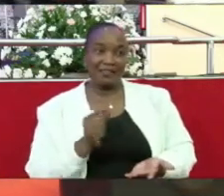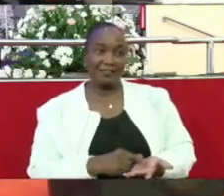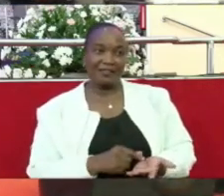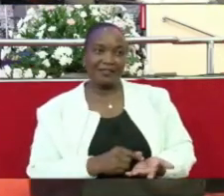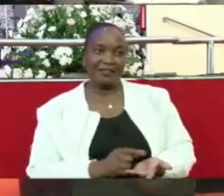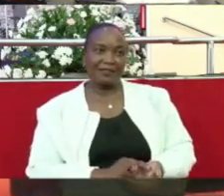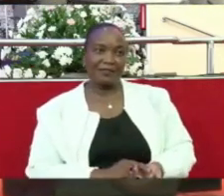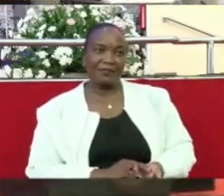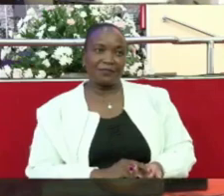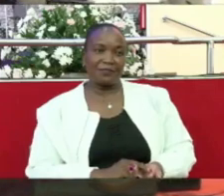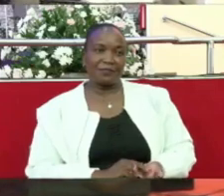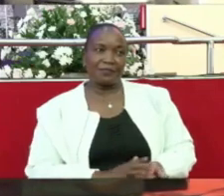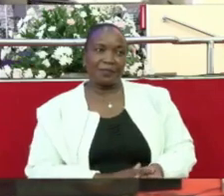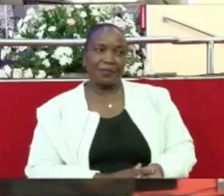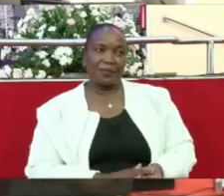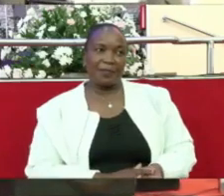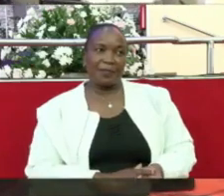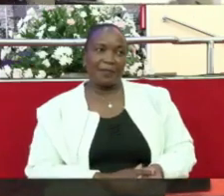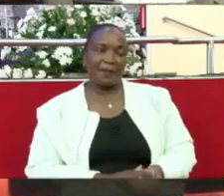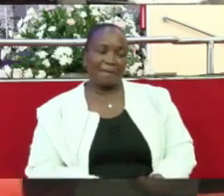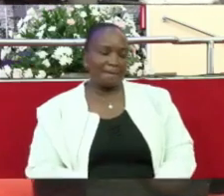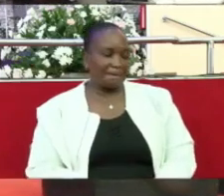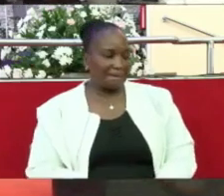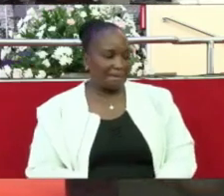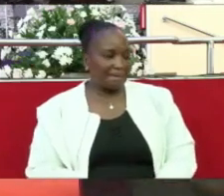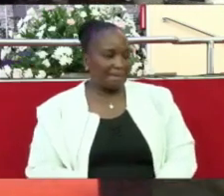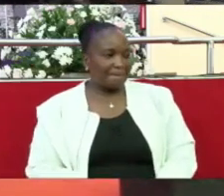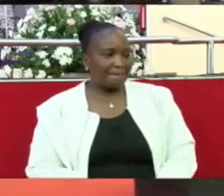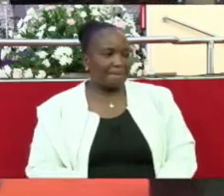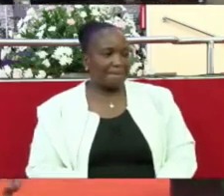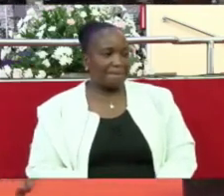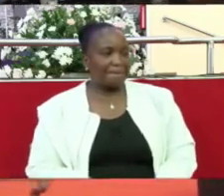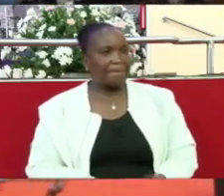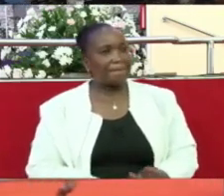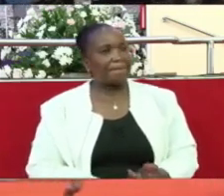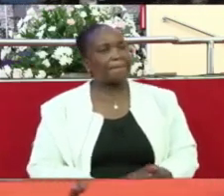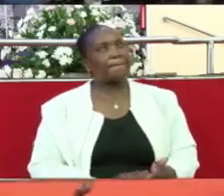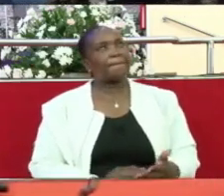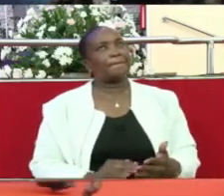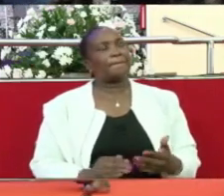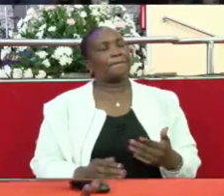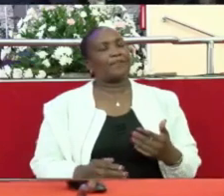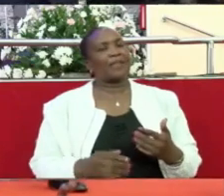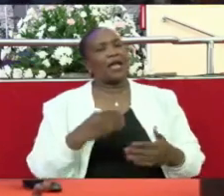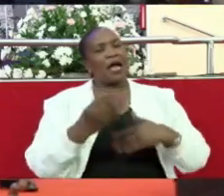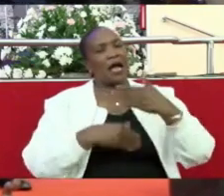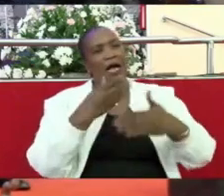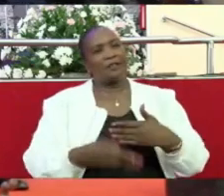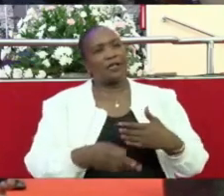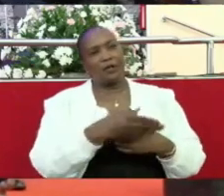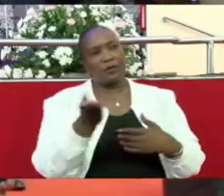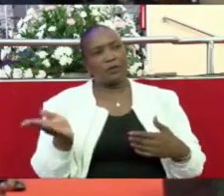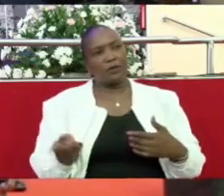qualified you to be what you are today. But as after you come to the house of God,